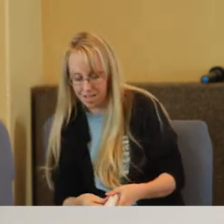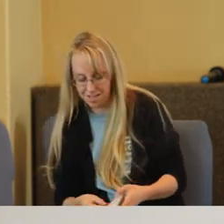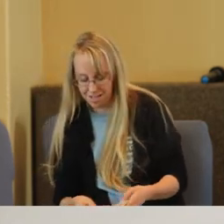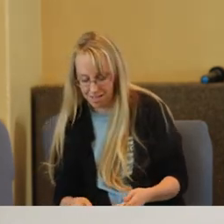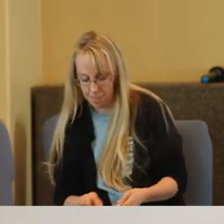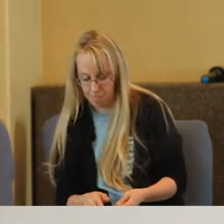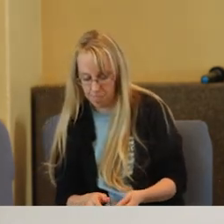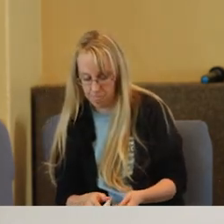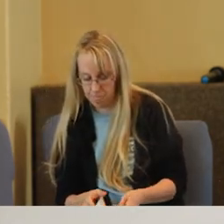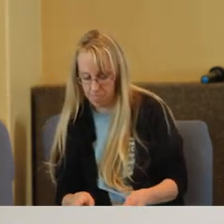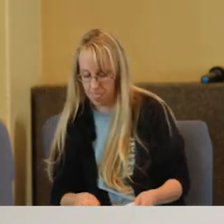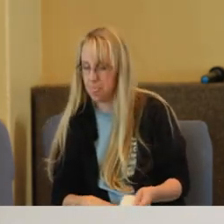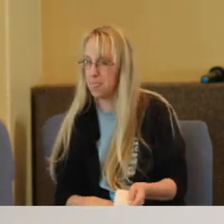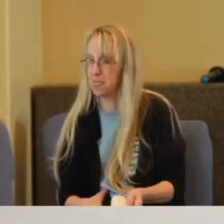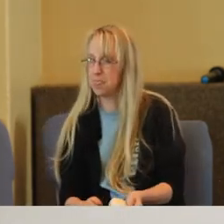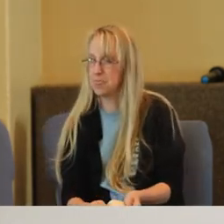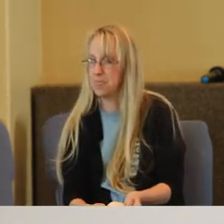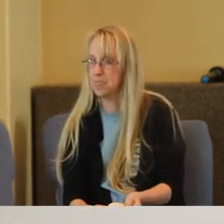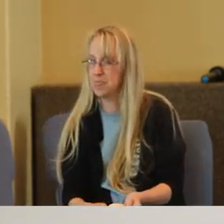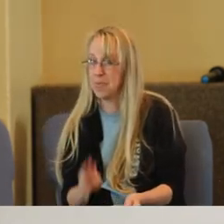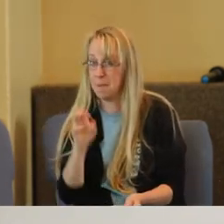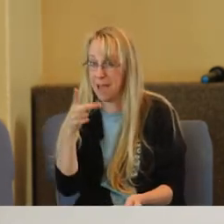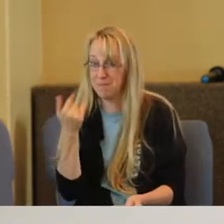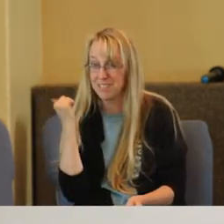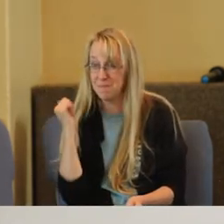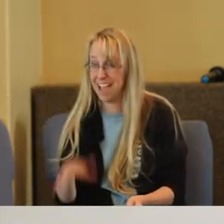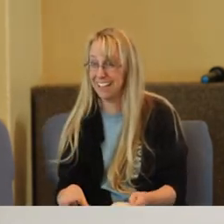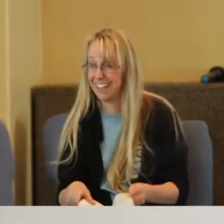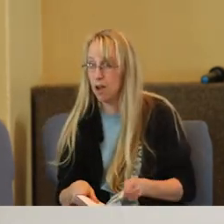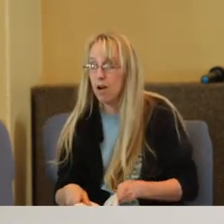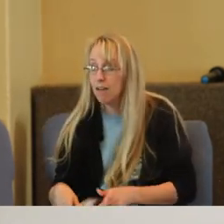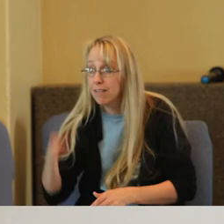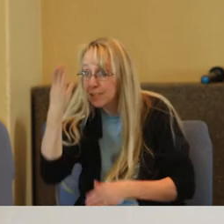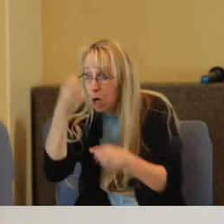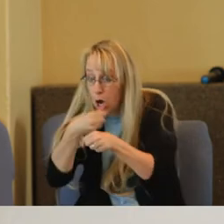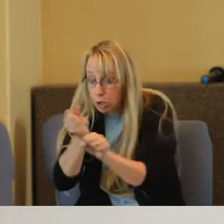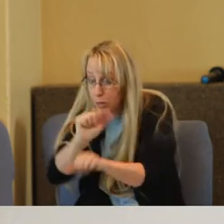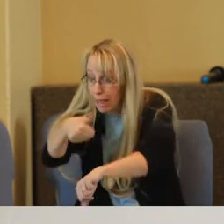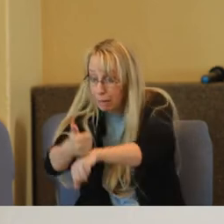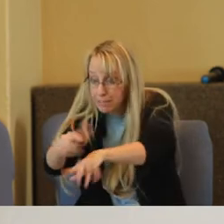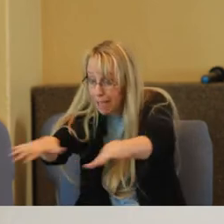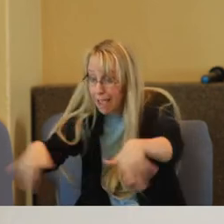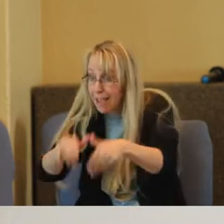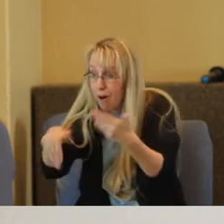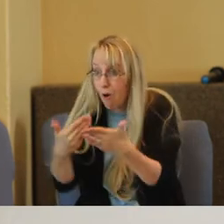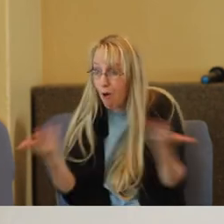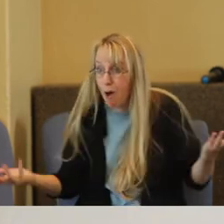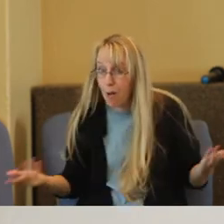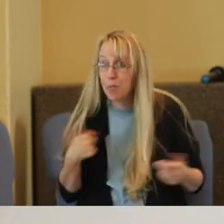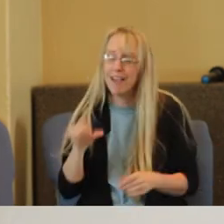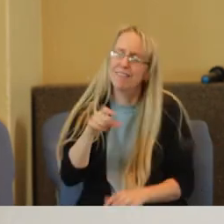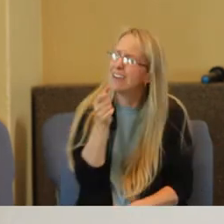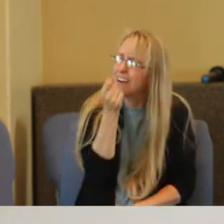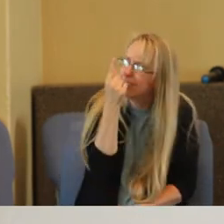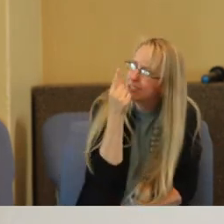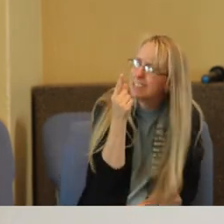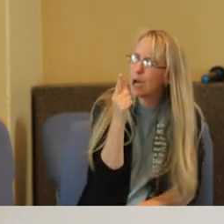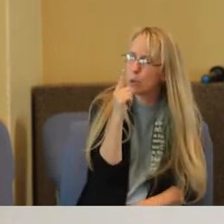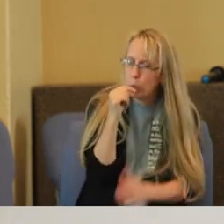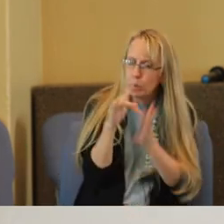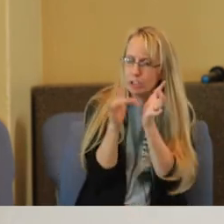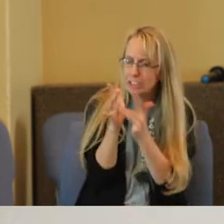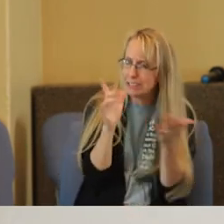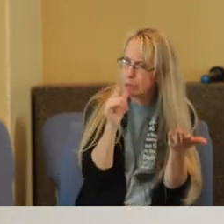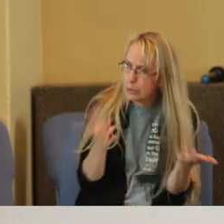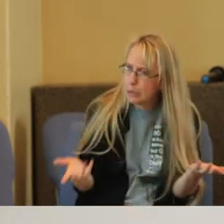right? Okay? He created it all. We have to know and understand who Jesus is. So how do we do